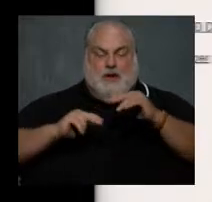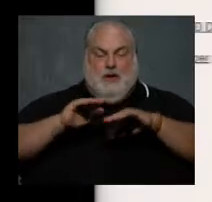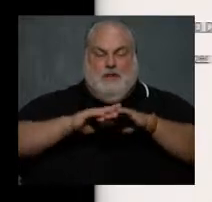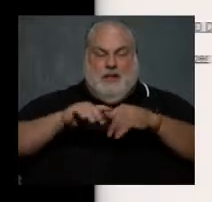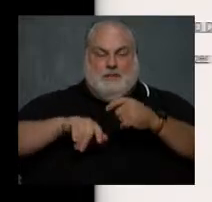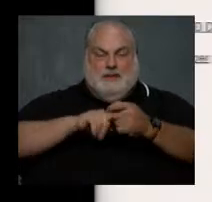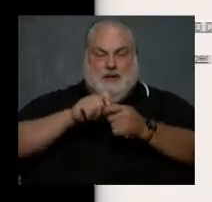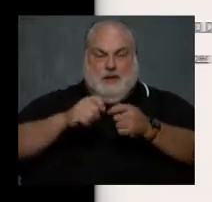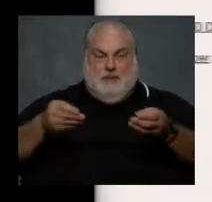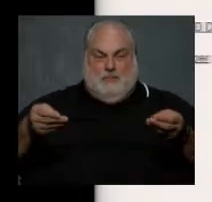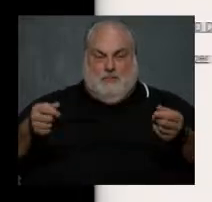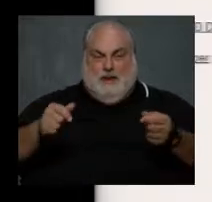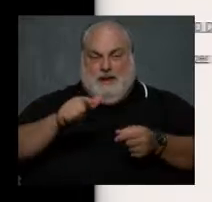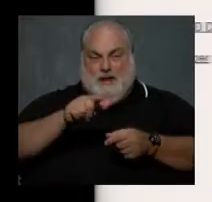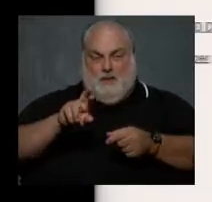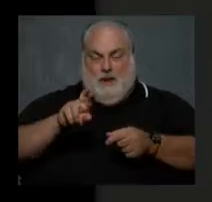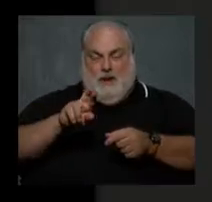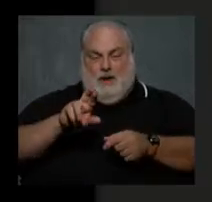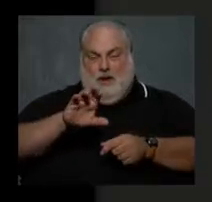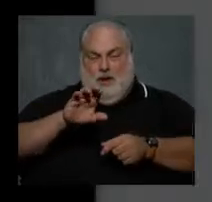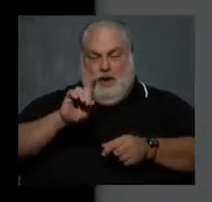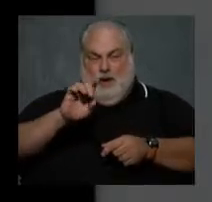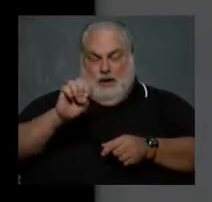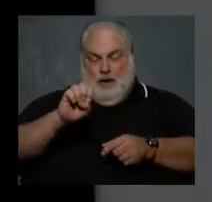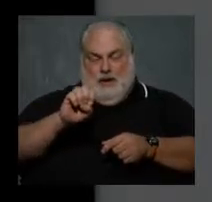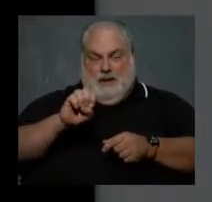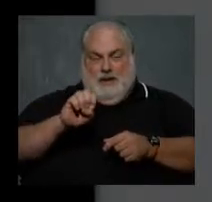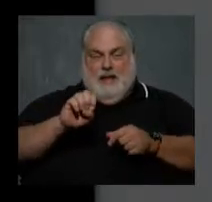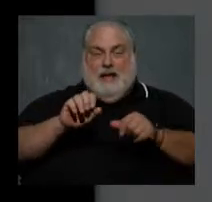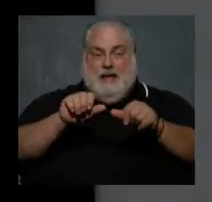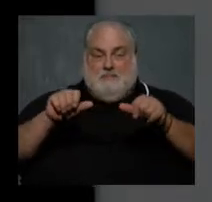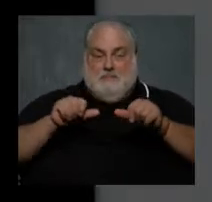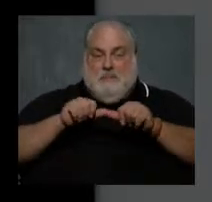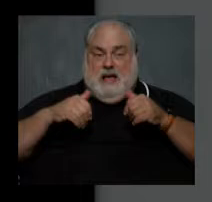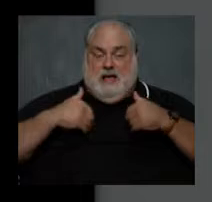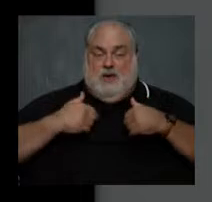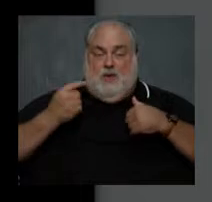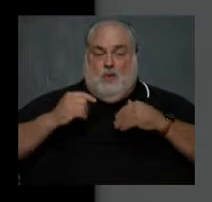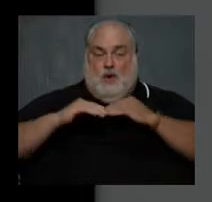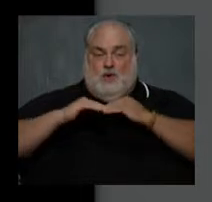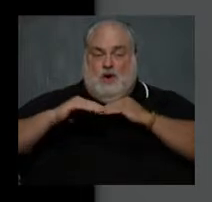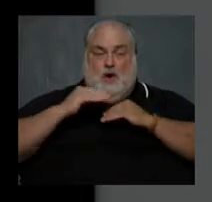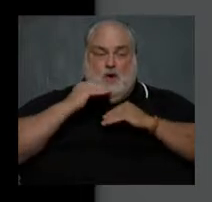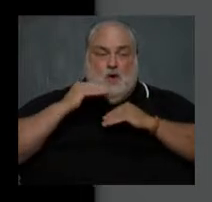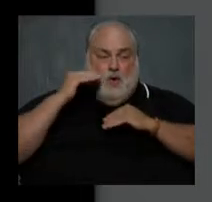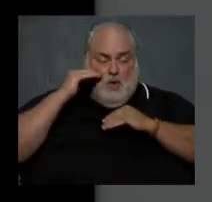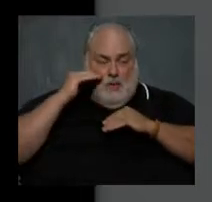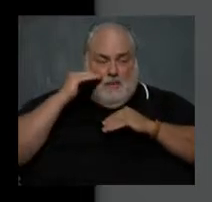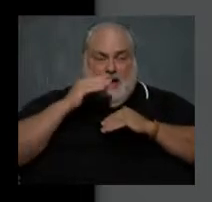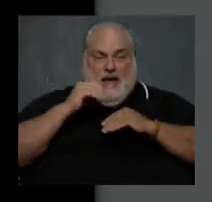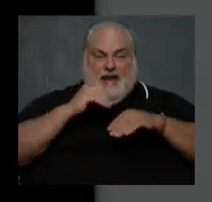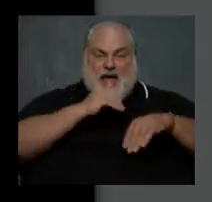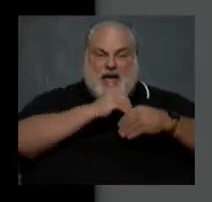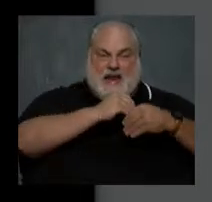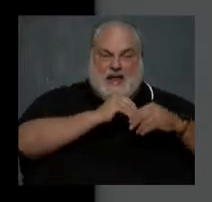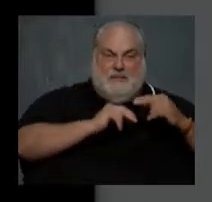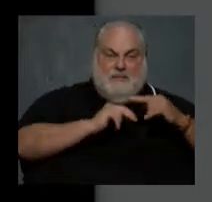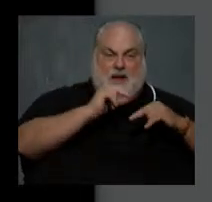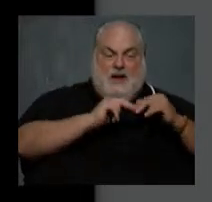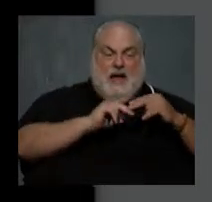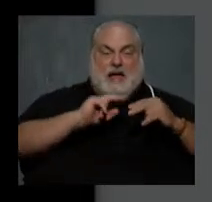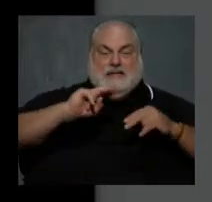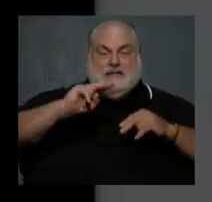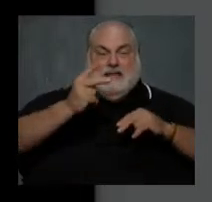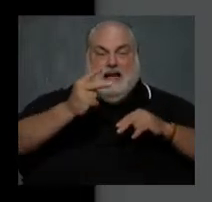Section 3113 of the Little Rock Code of Ordinances. The site contains an existing one-story long home and accessory building. The second home is